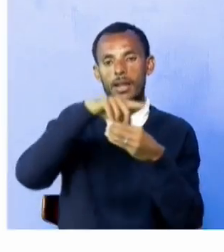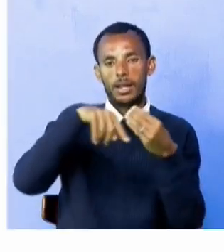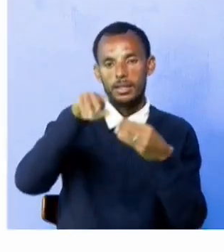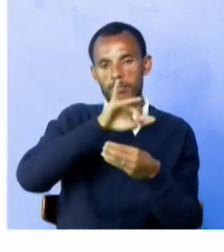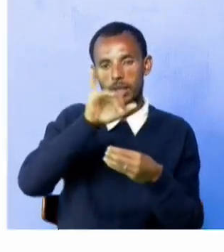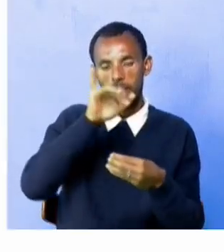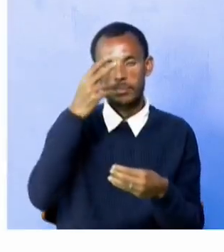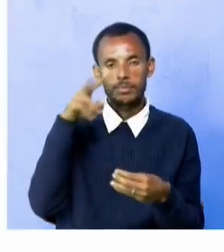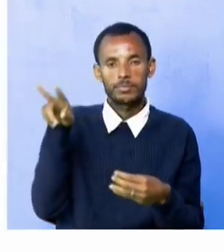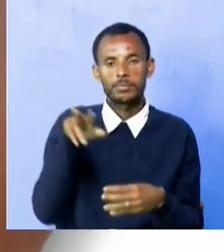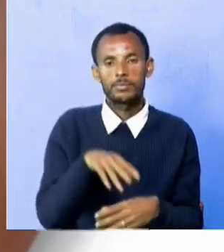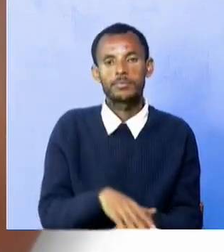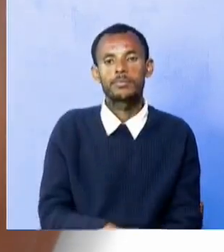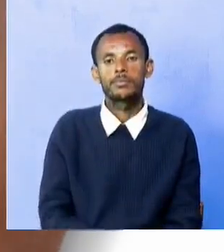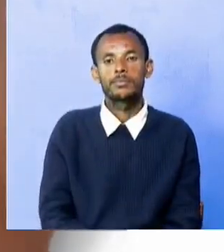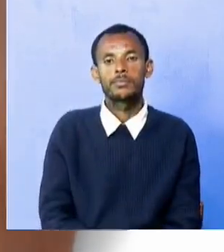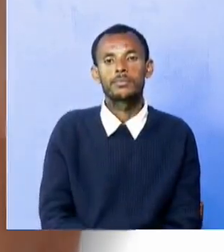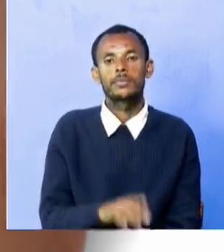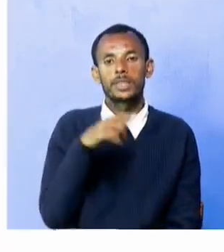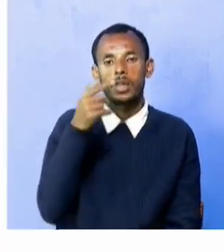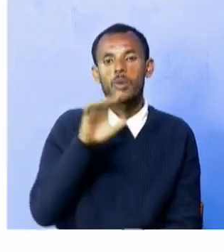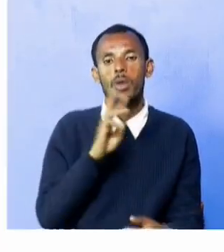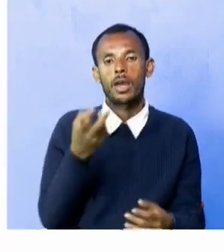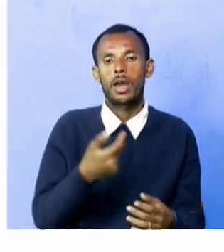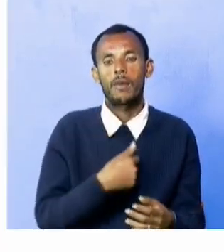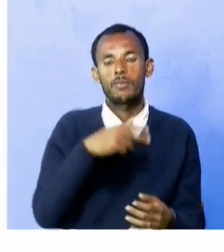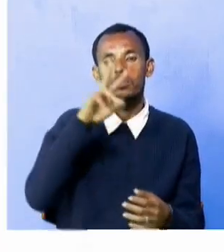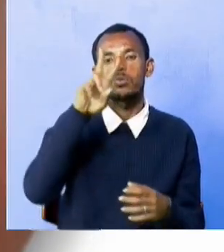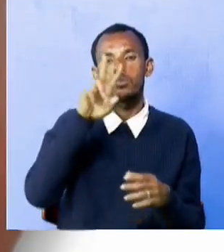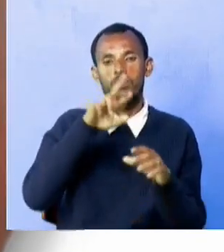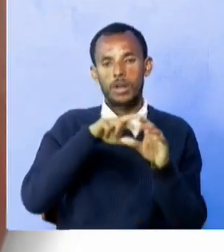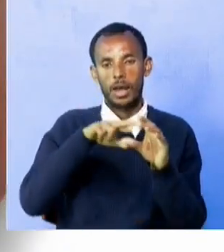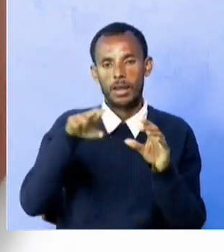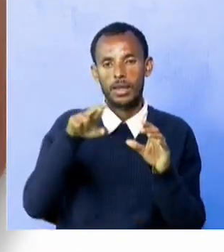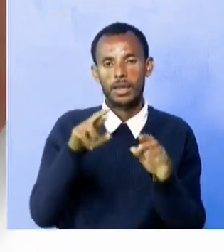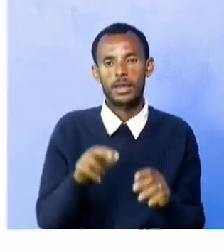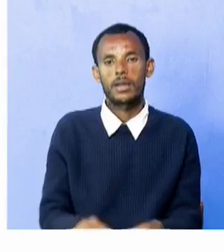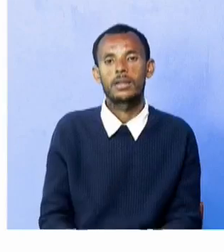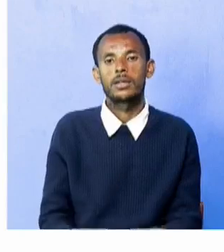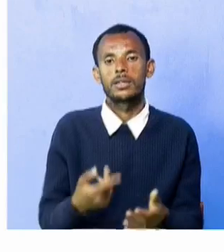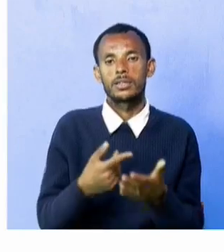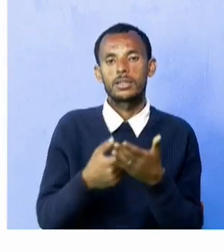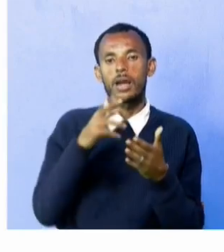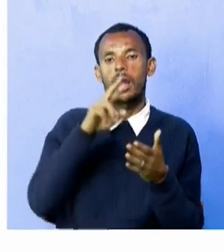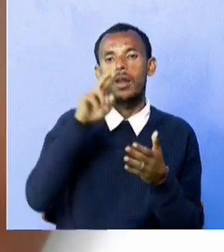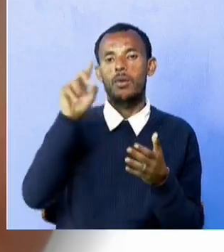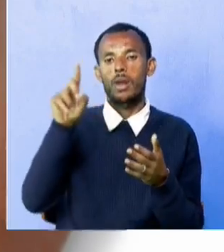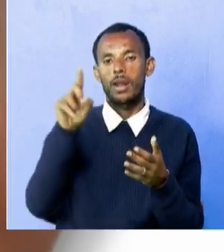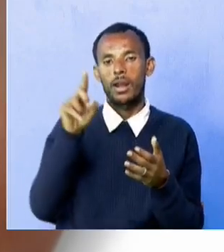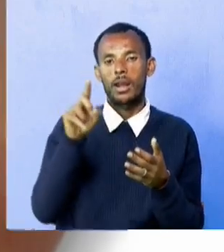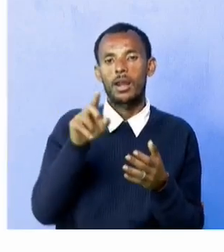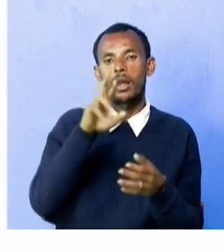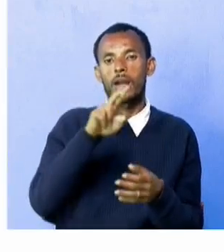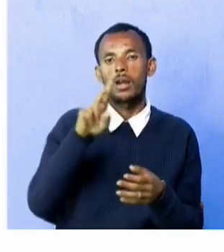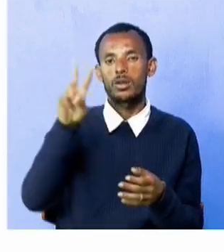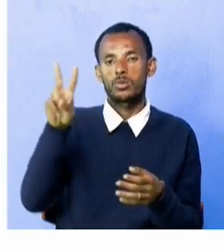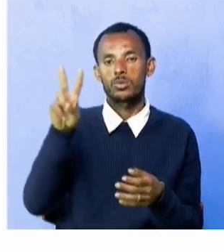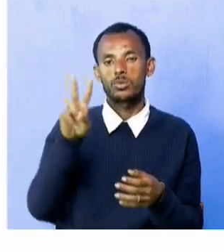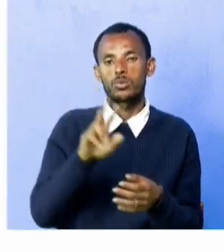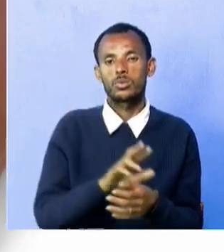okay? Say we have two radii, say this is R1 or